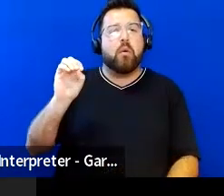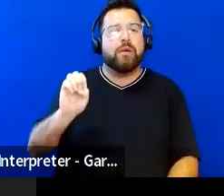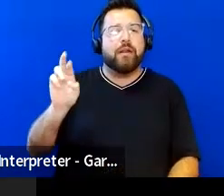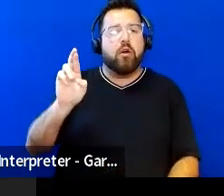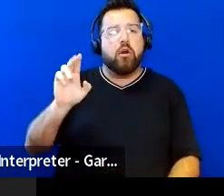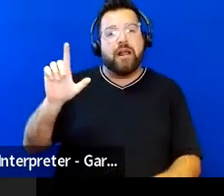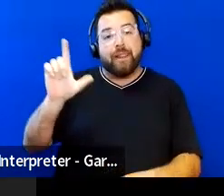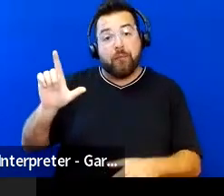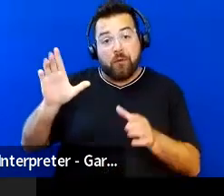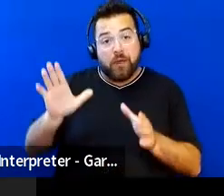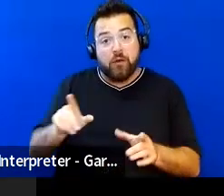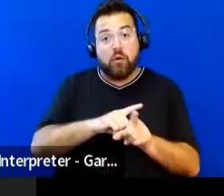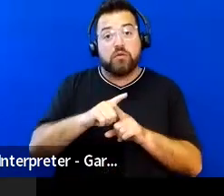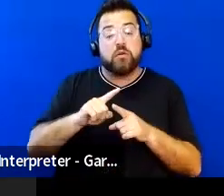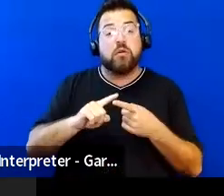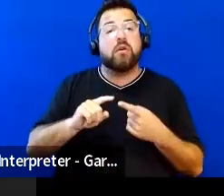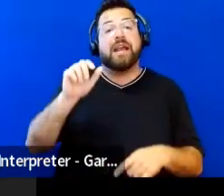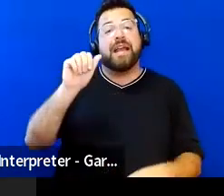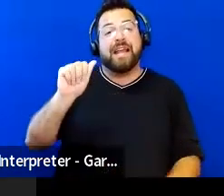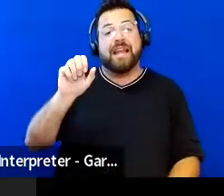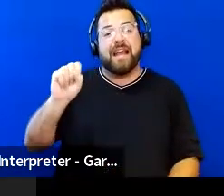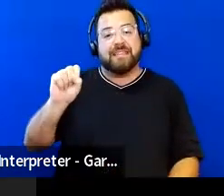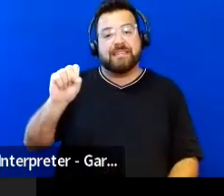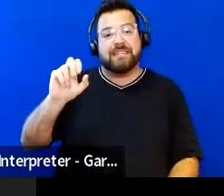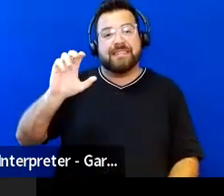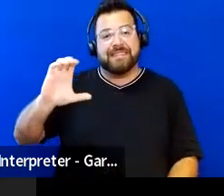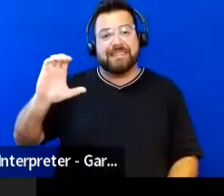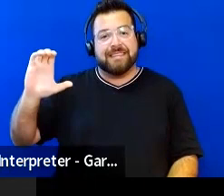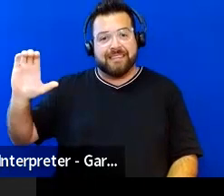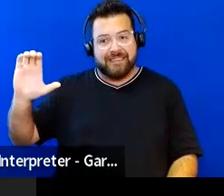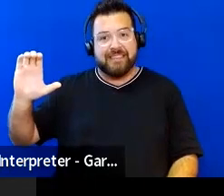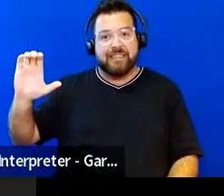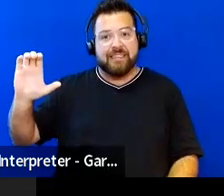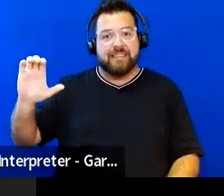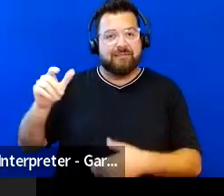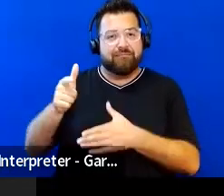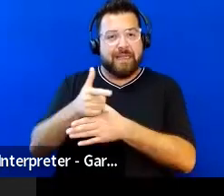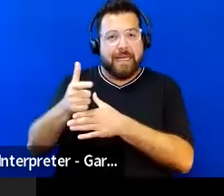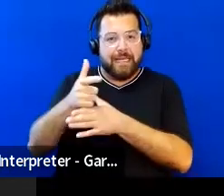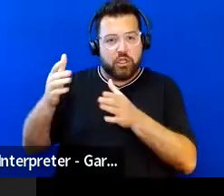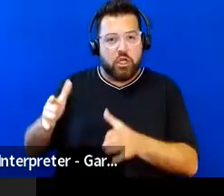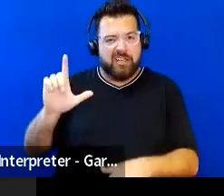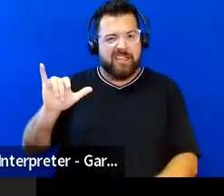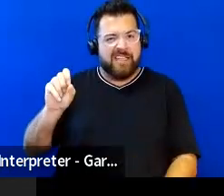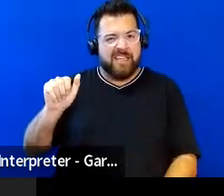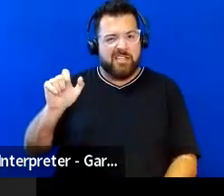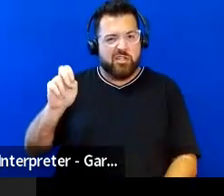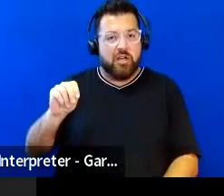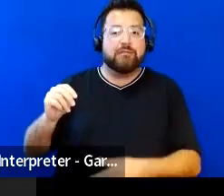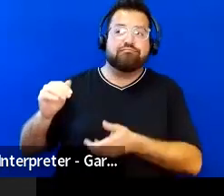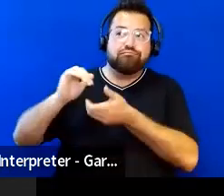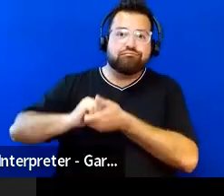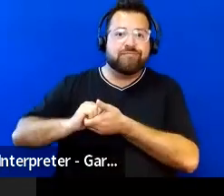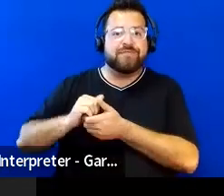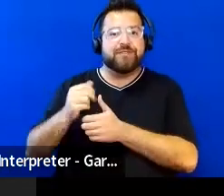our ASCCC OER liaison. And she works together with me and